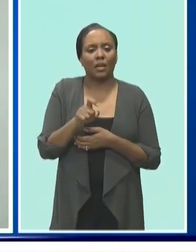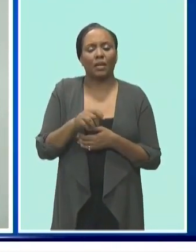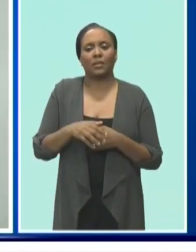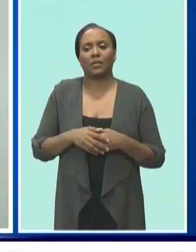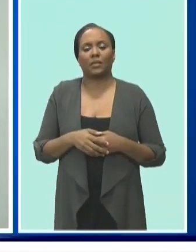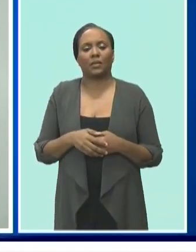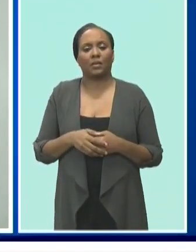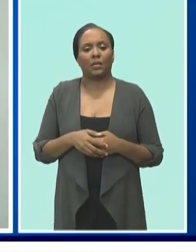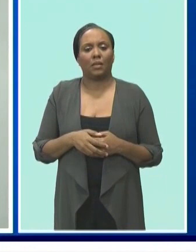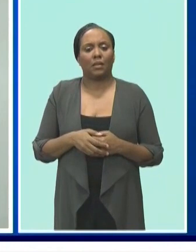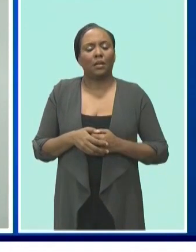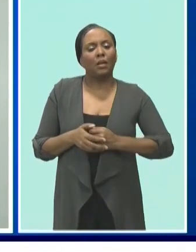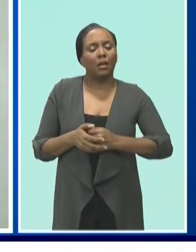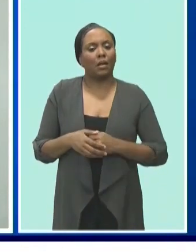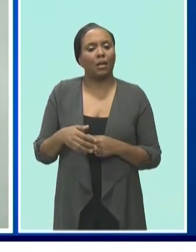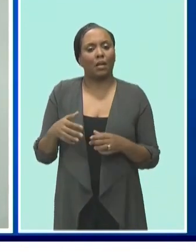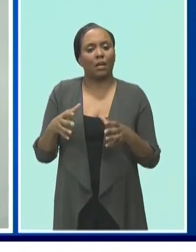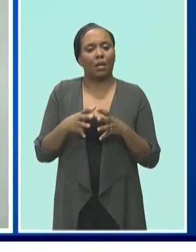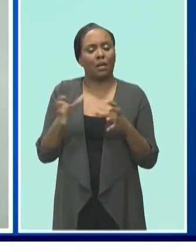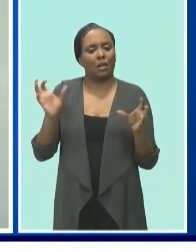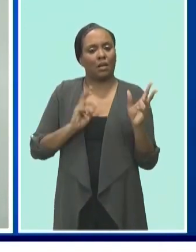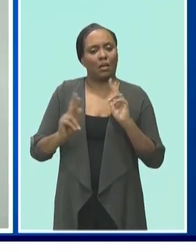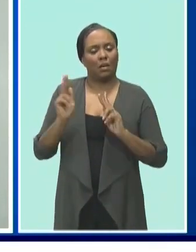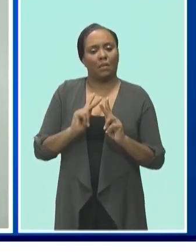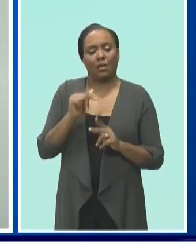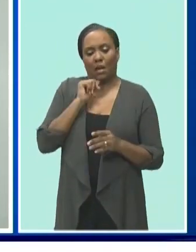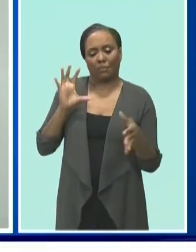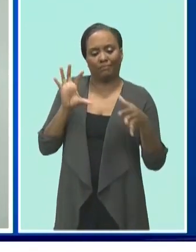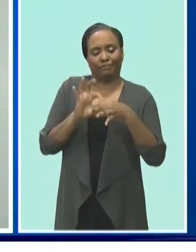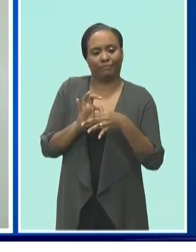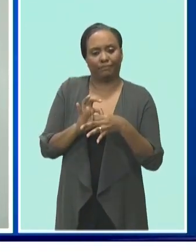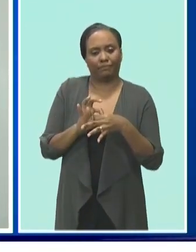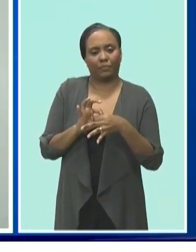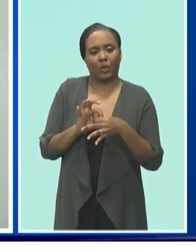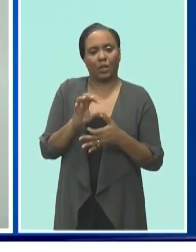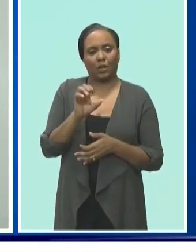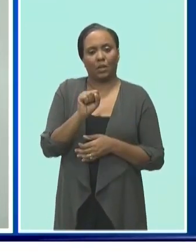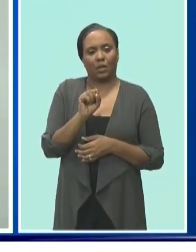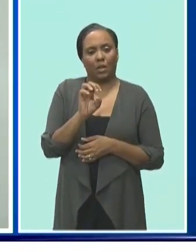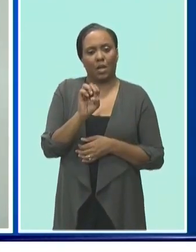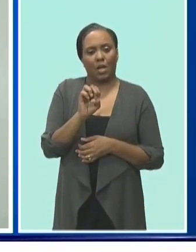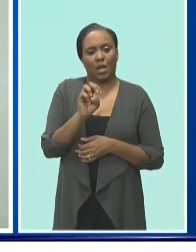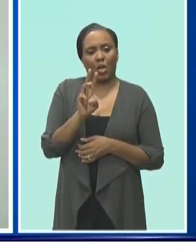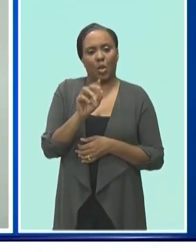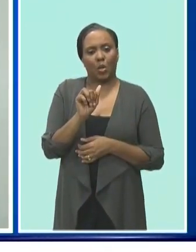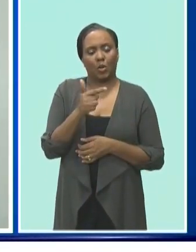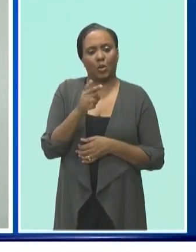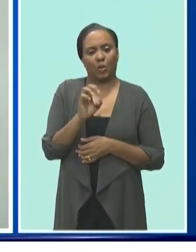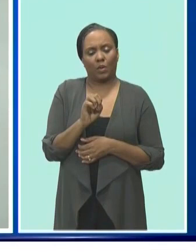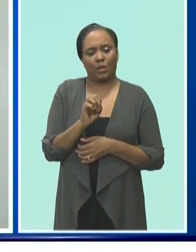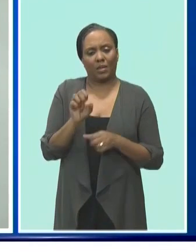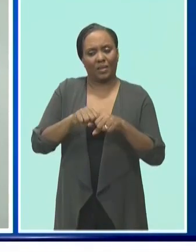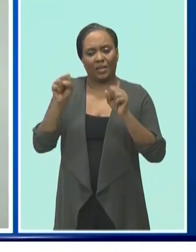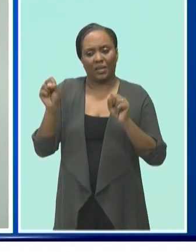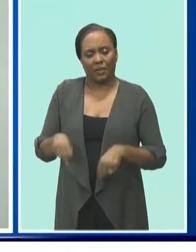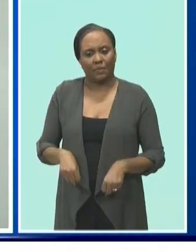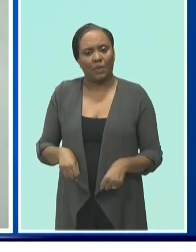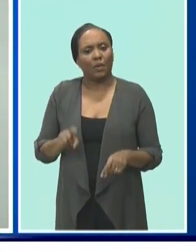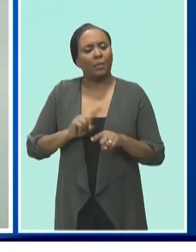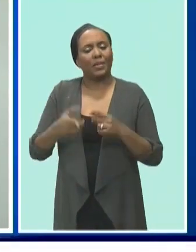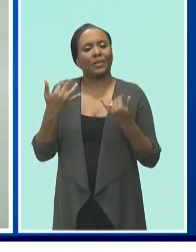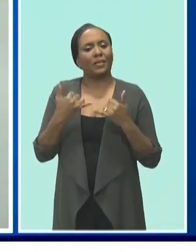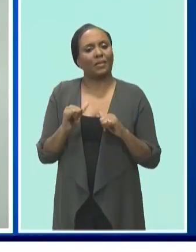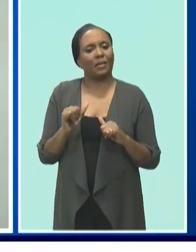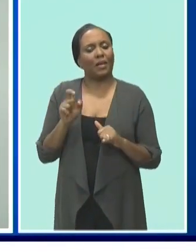the South Coast, are not connected to the sewage system and therefore have the ongoing cost of sewage plants and in